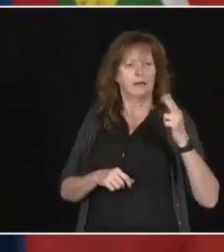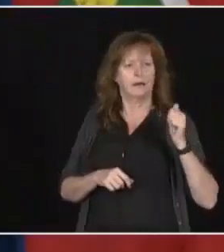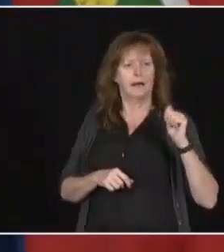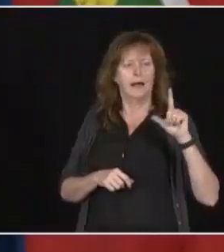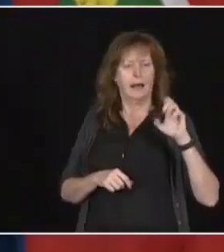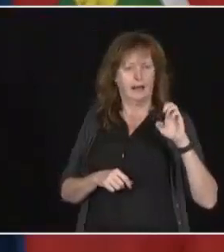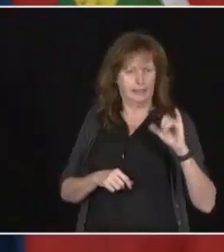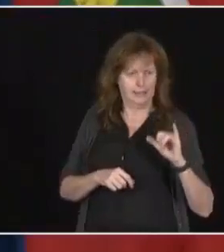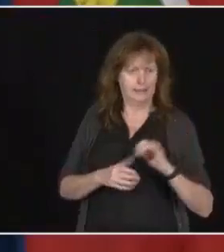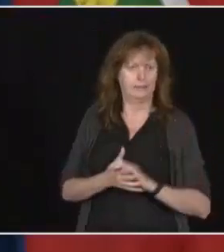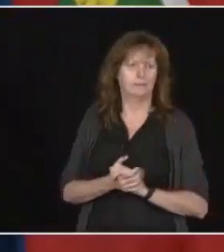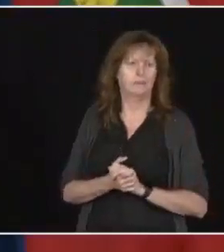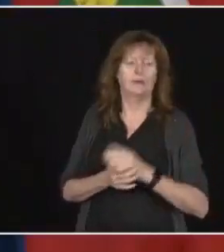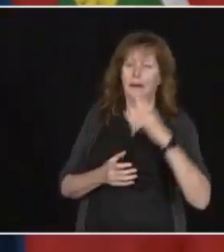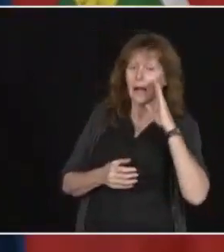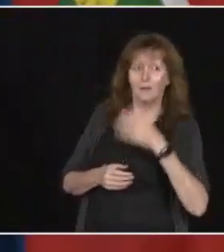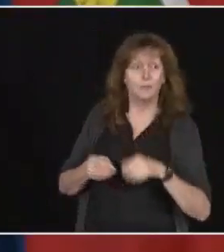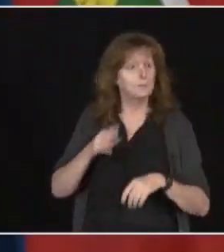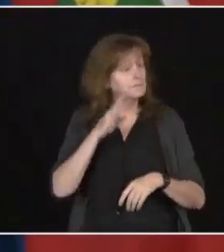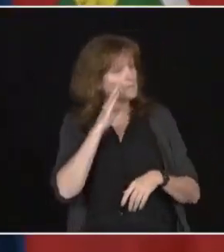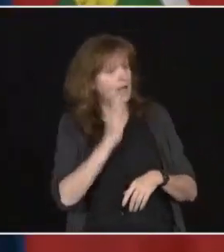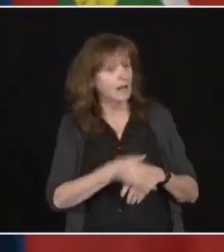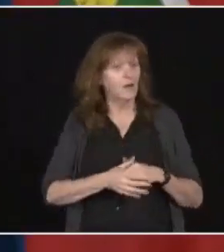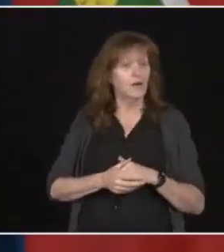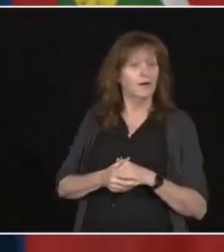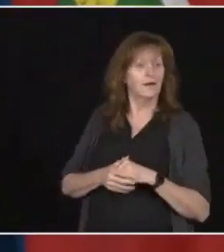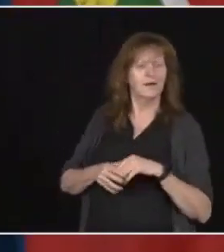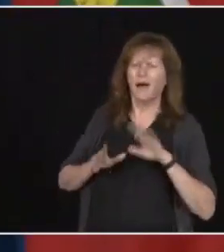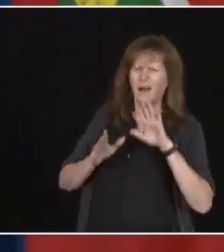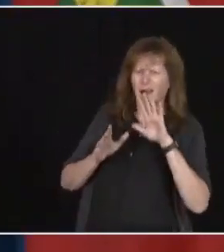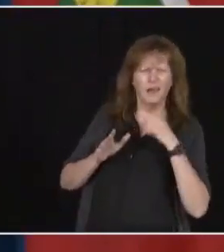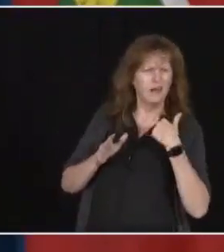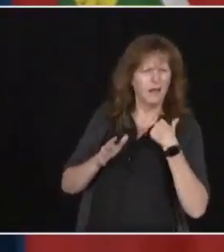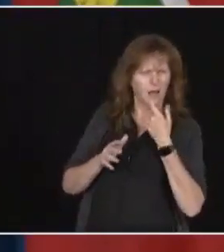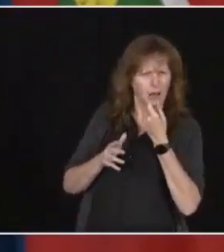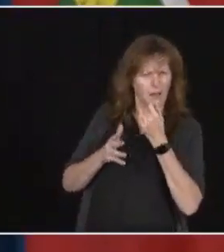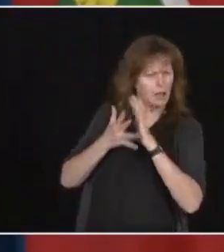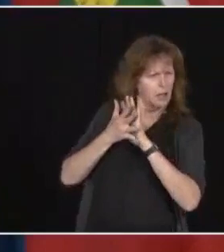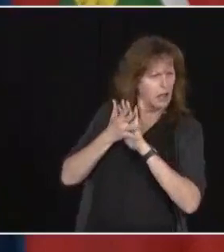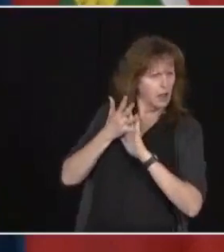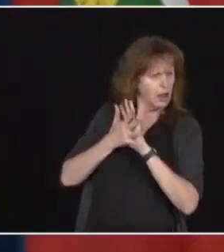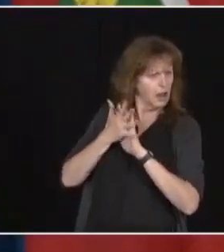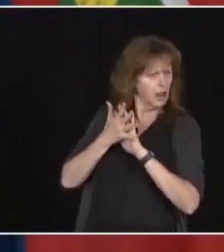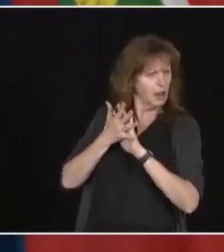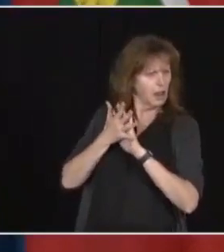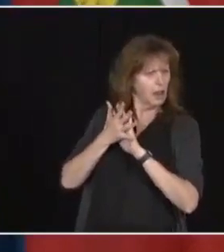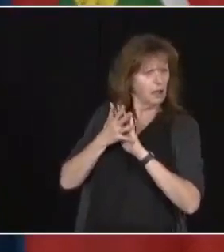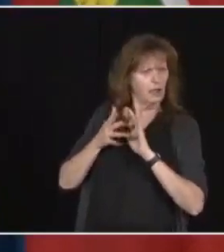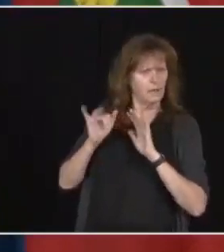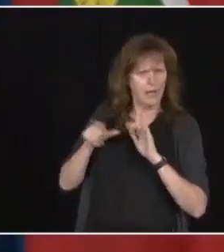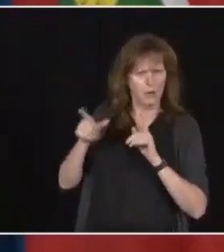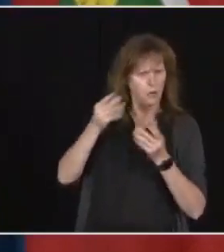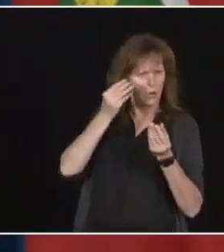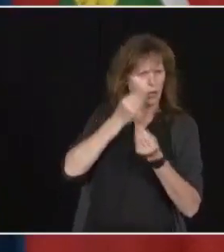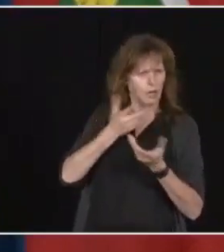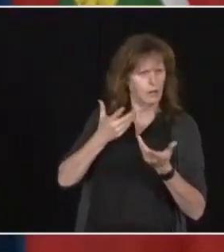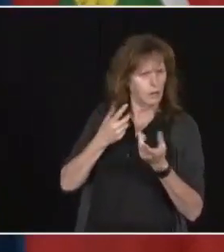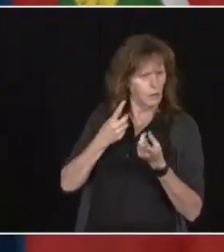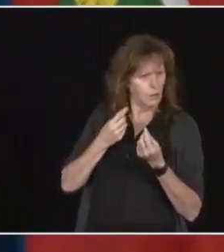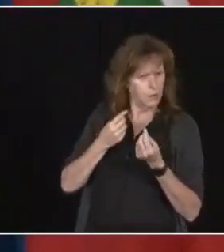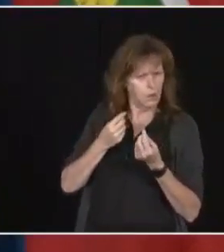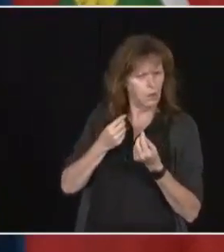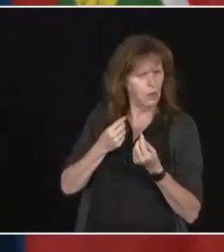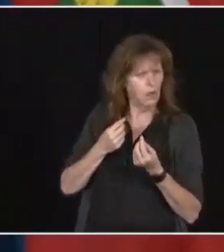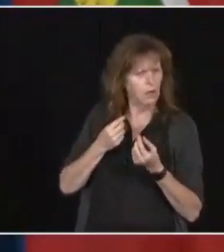Minister Romano. Hello, Haley. I'm a little unclear on what this announcement is exactly. So you mentioned that some post-secondary